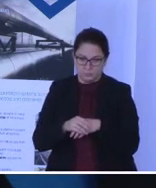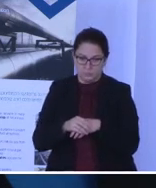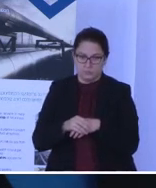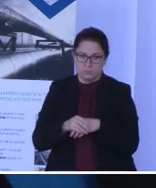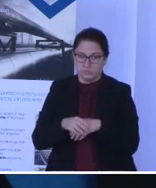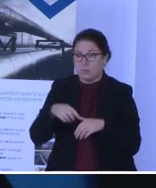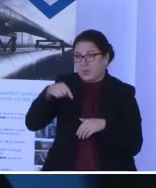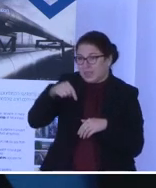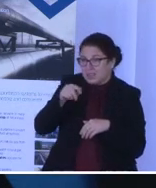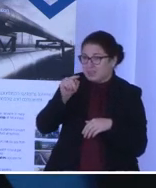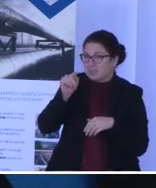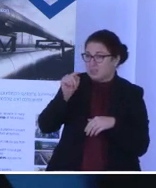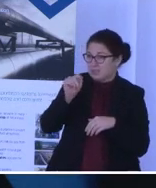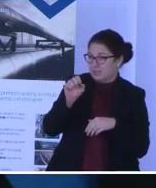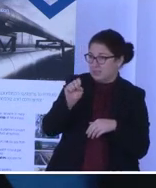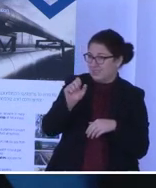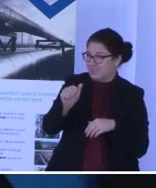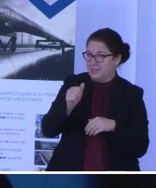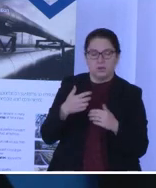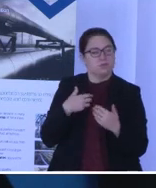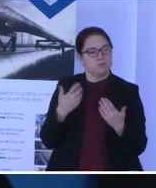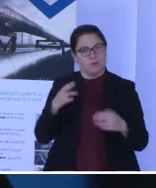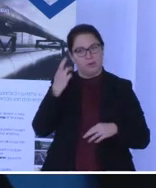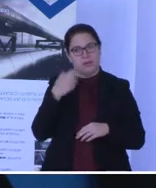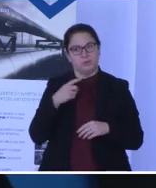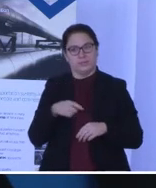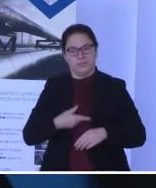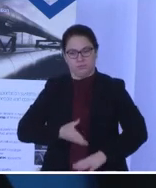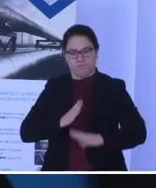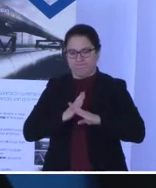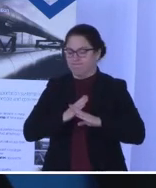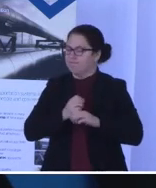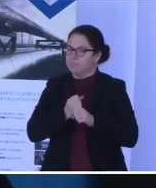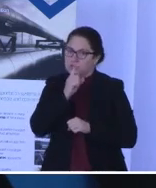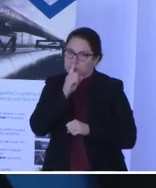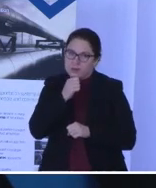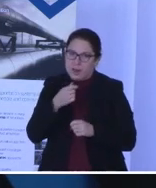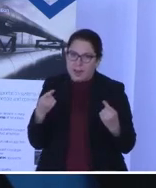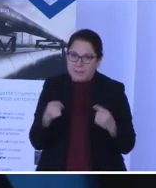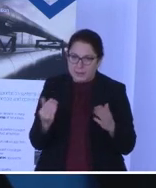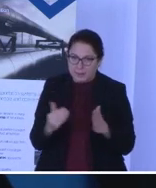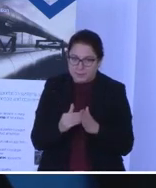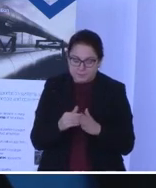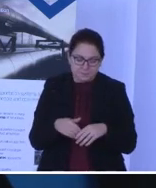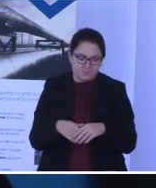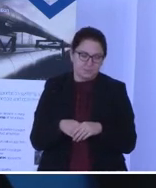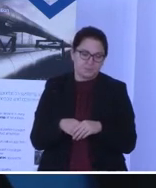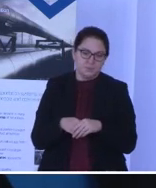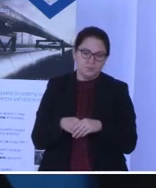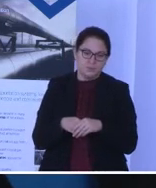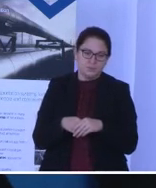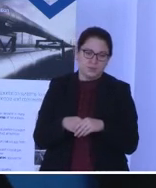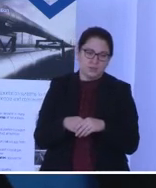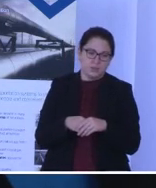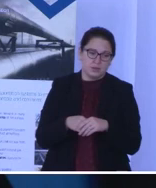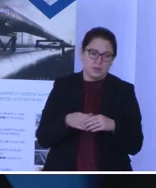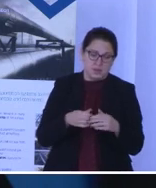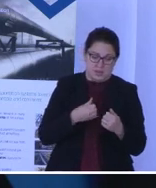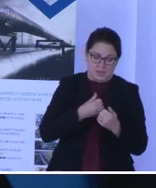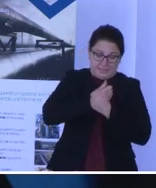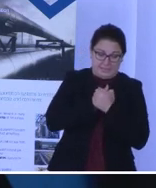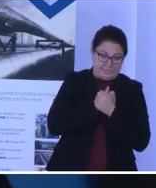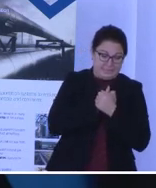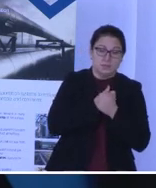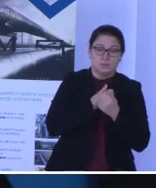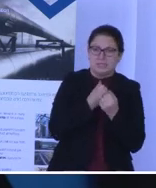it from happening again. And it was a matter not only obviously of saving lives, but of saving the global economy